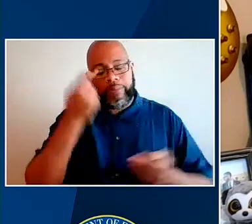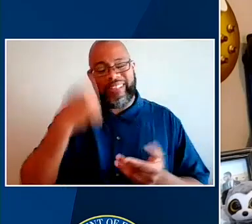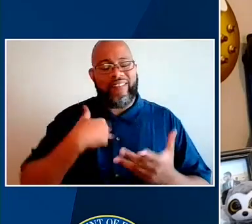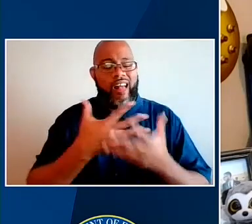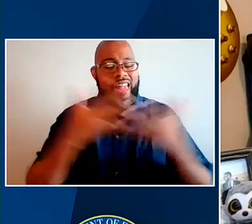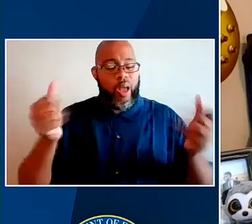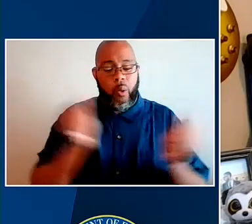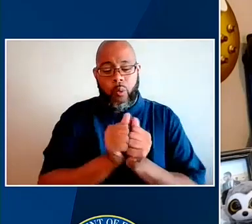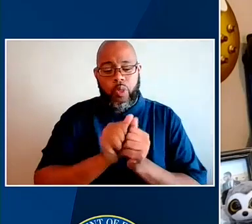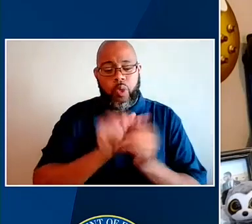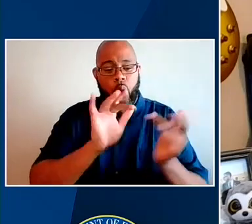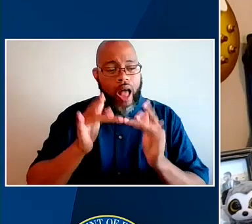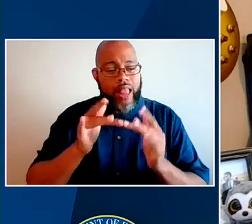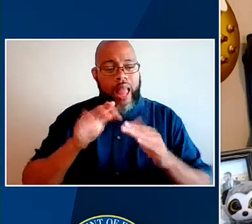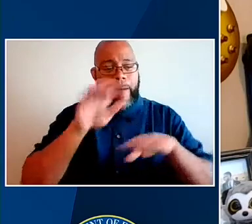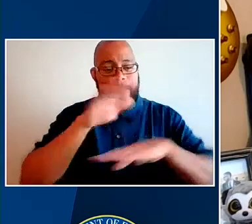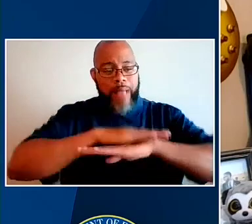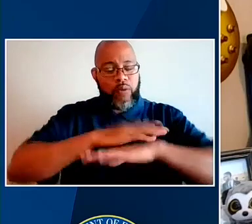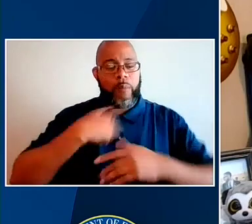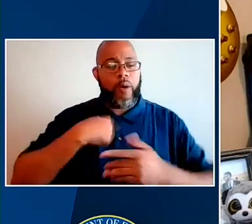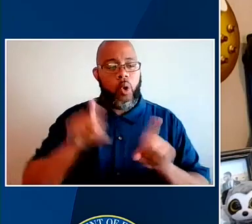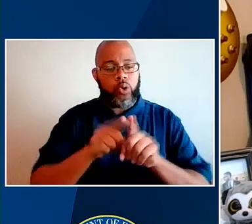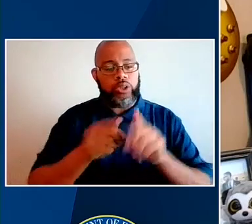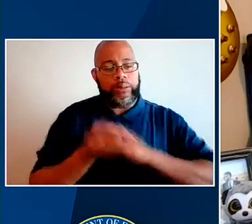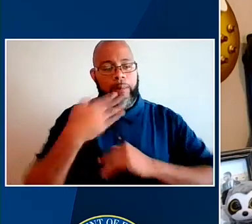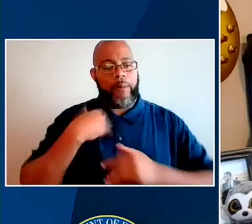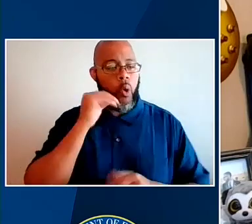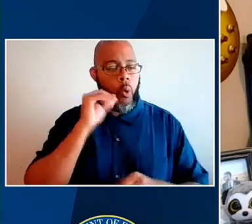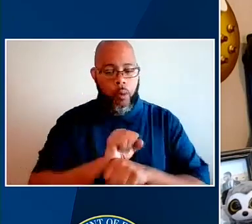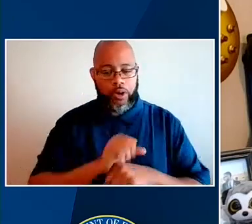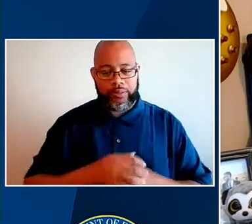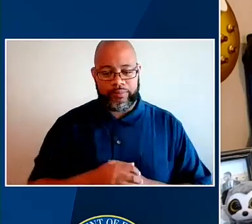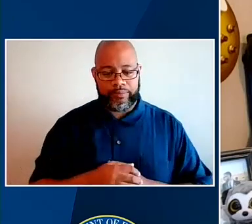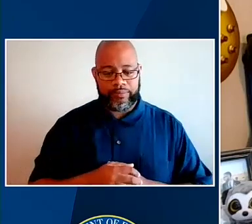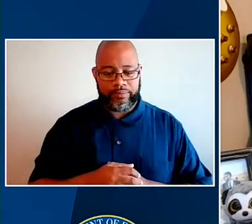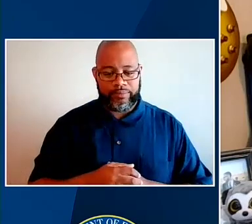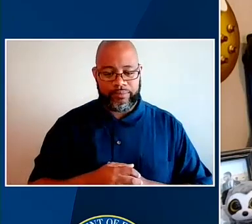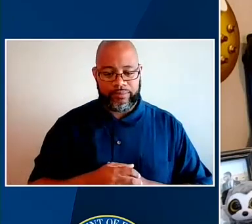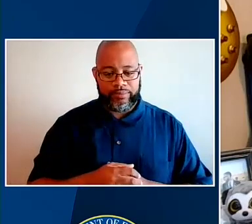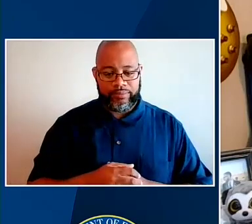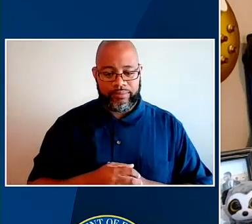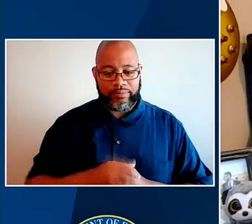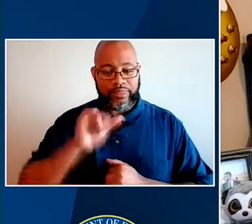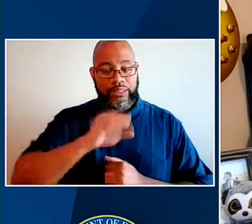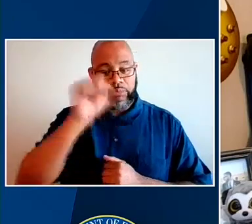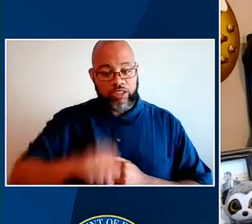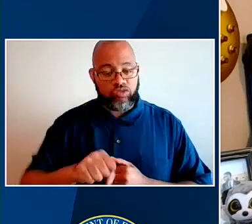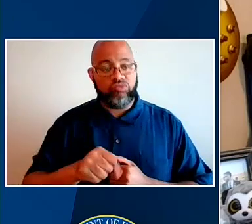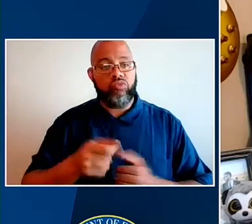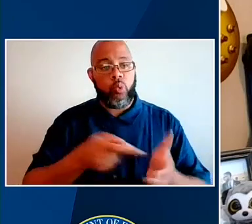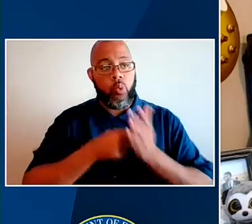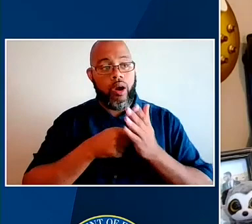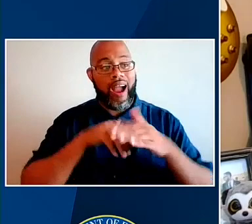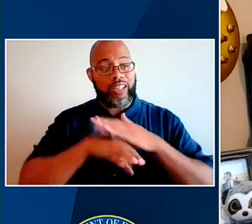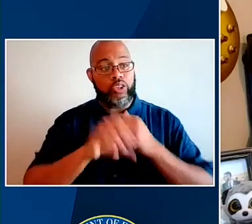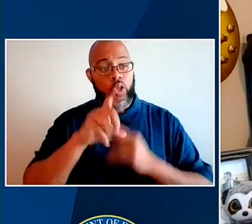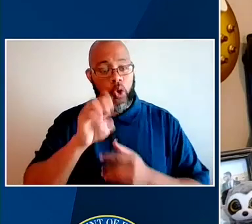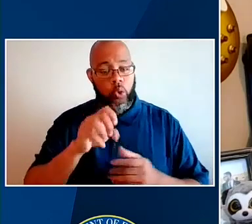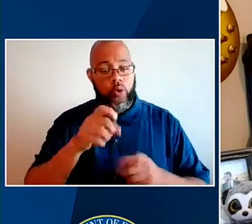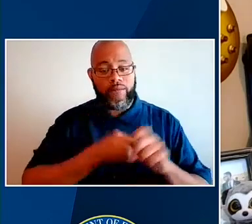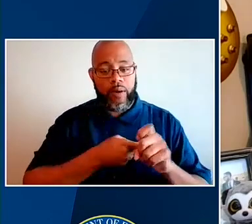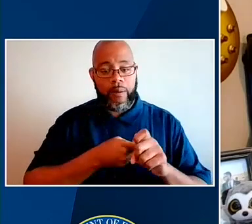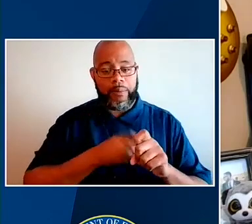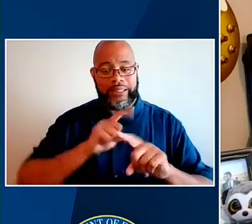with the online platform where I also submit my homework assignments. This semester has required access codes from Cengage and